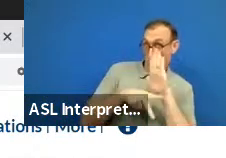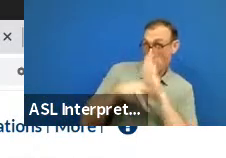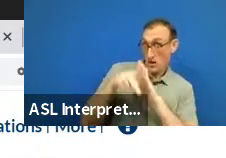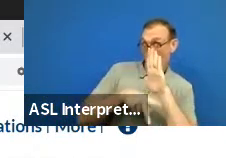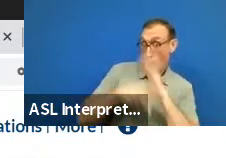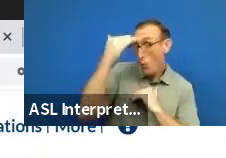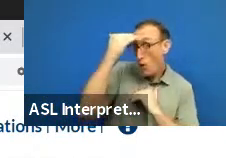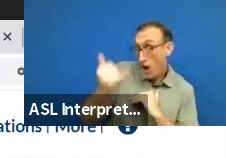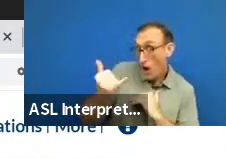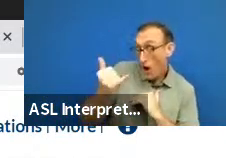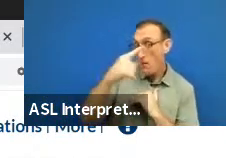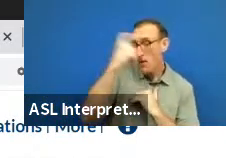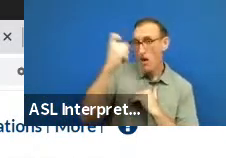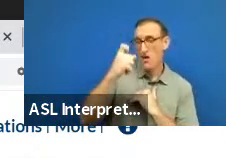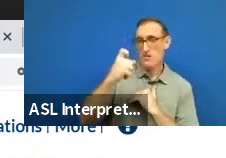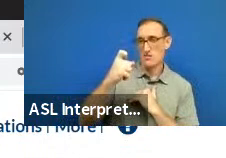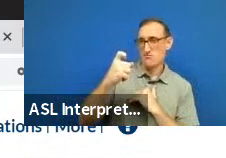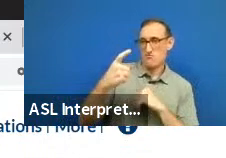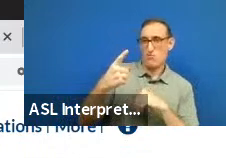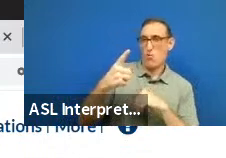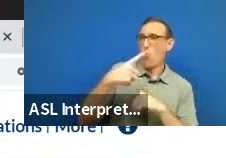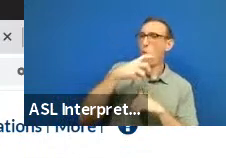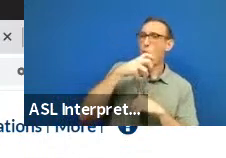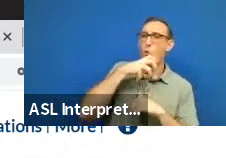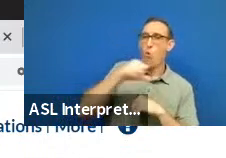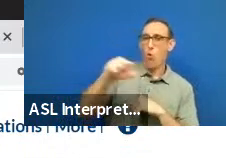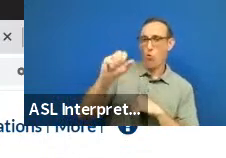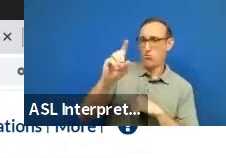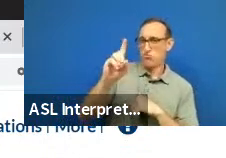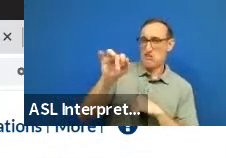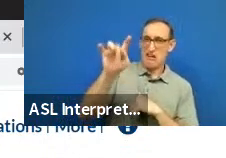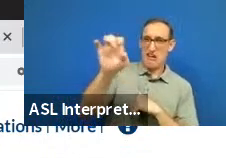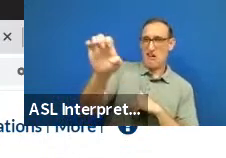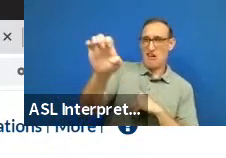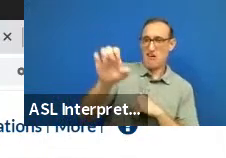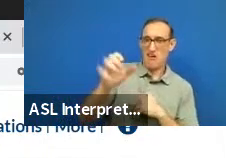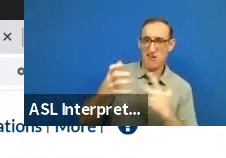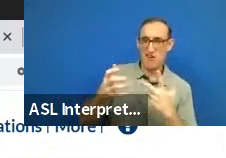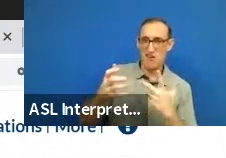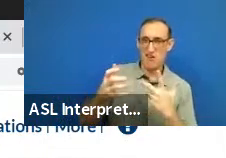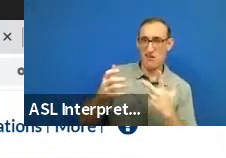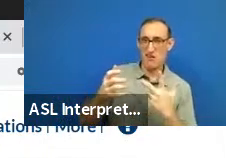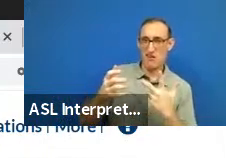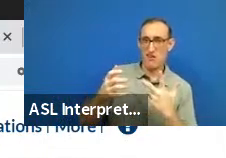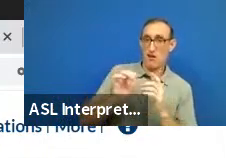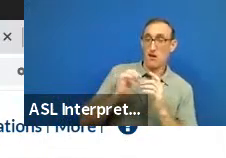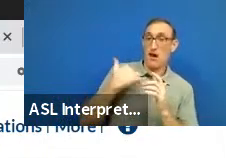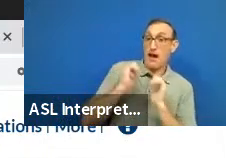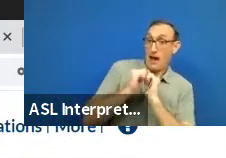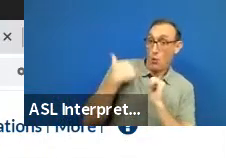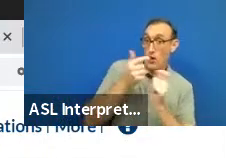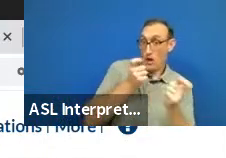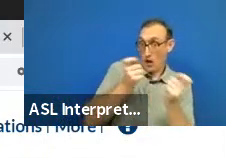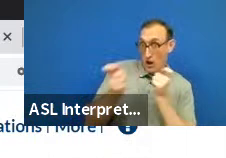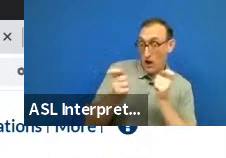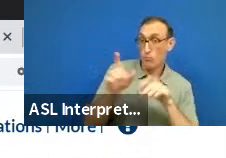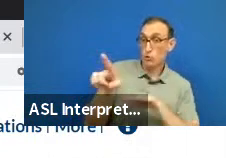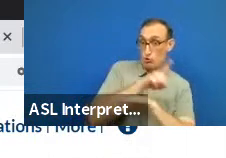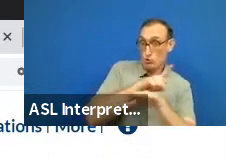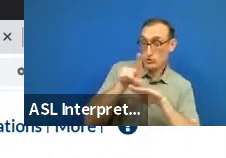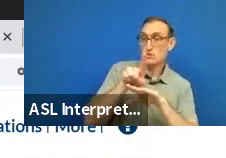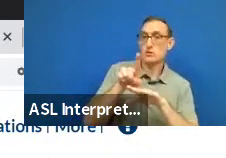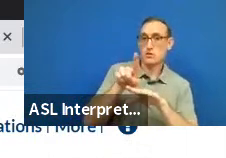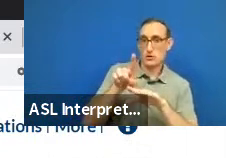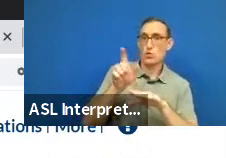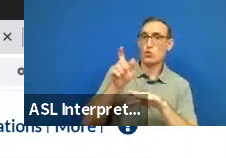just being outdated, but in relationship to our new charter system and how we're operating as a district. So we're adding a little bit more in there than